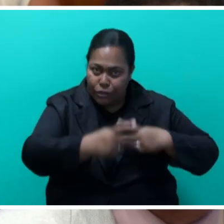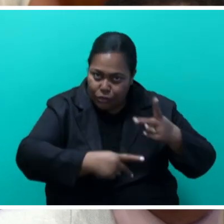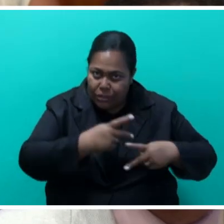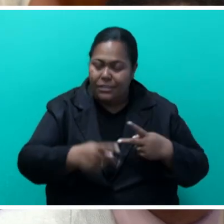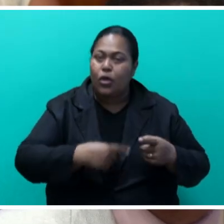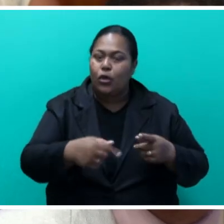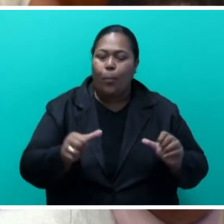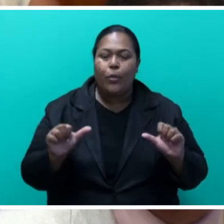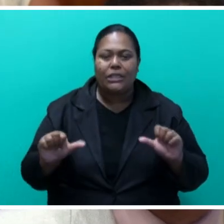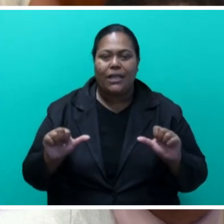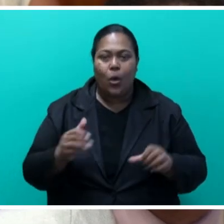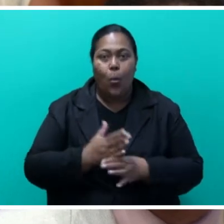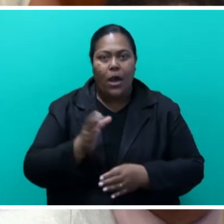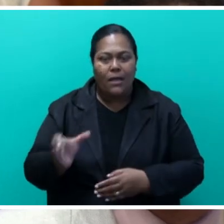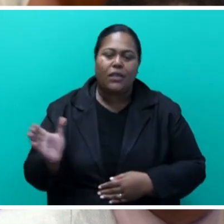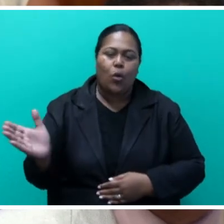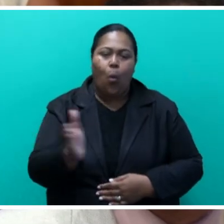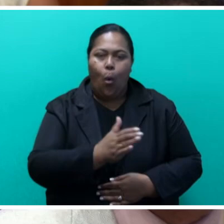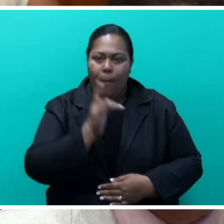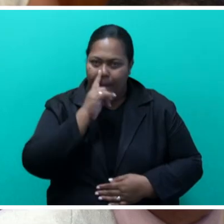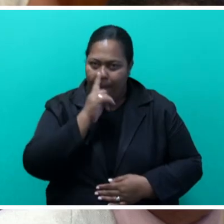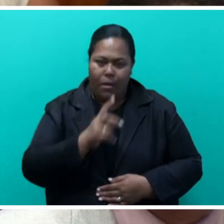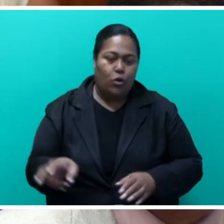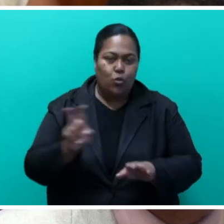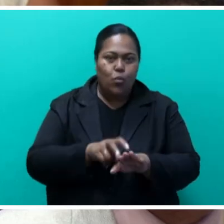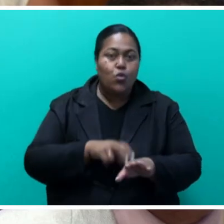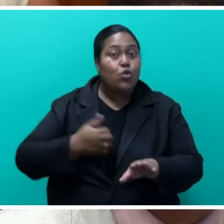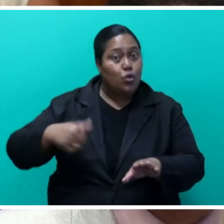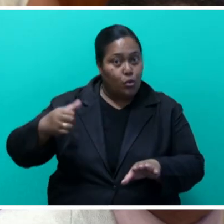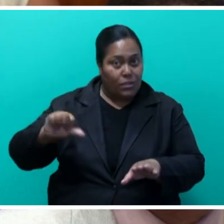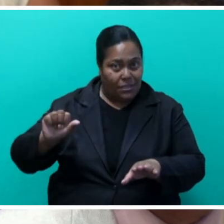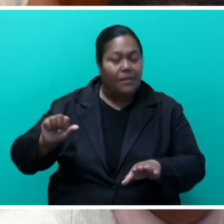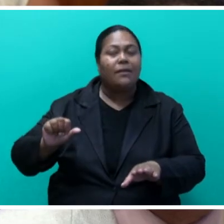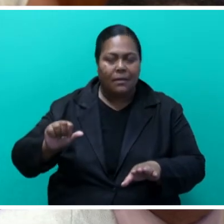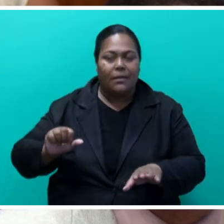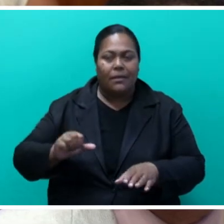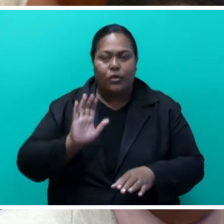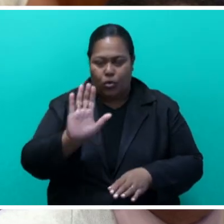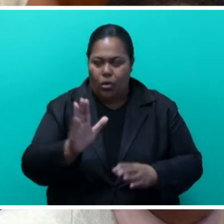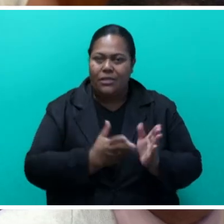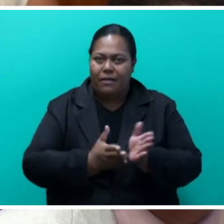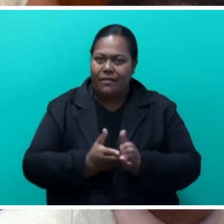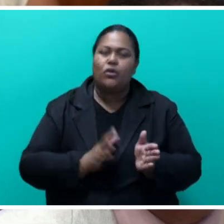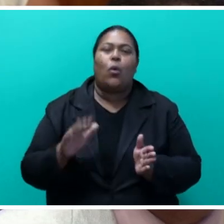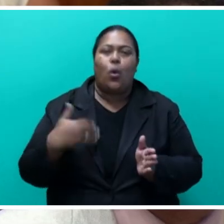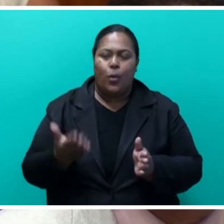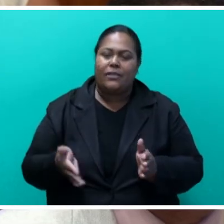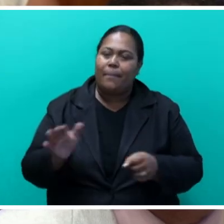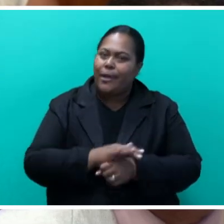the workers and their patrons at all times, and set clear guidelines for patrons such as any